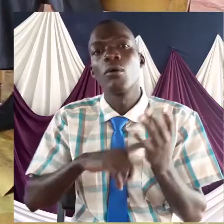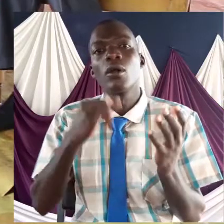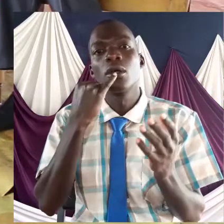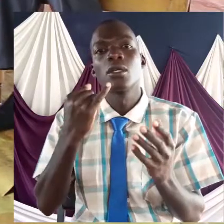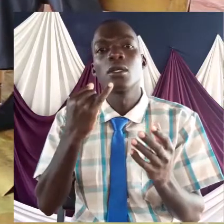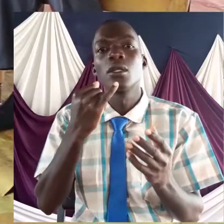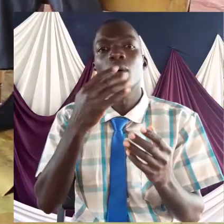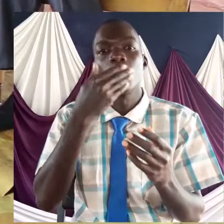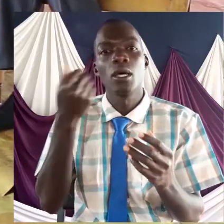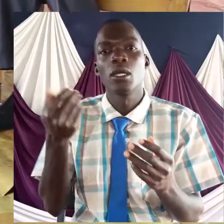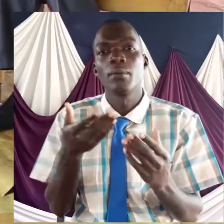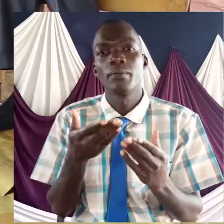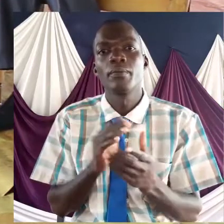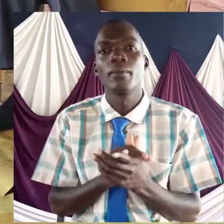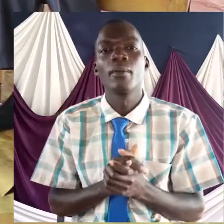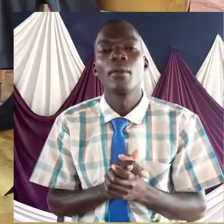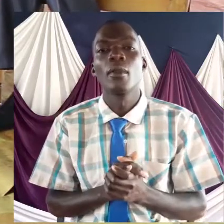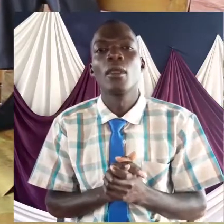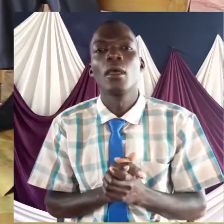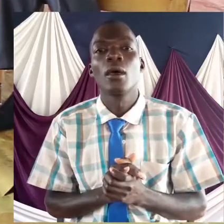best approach, Elder Eliud?